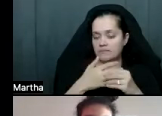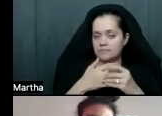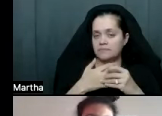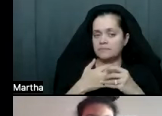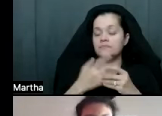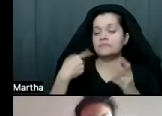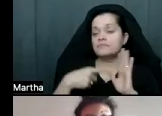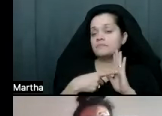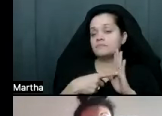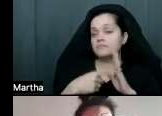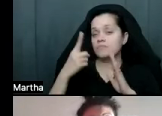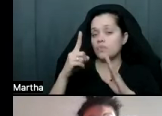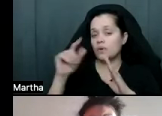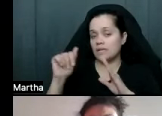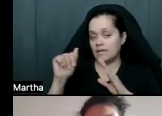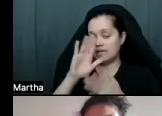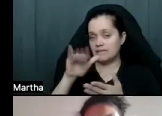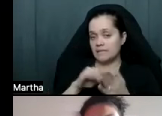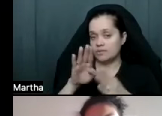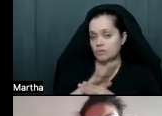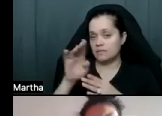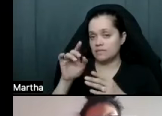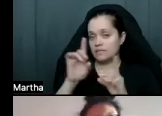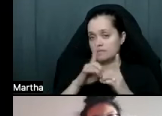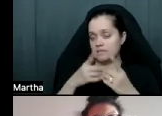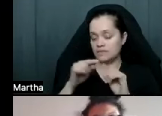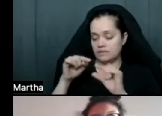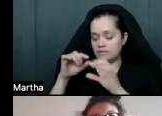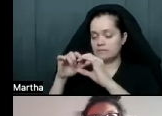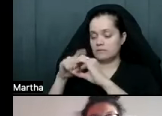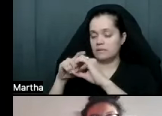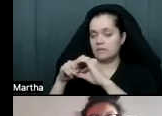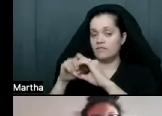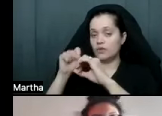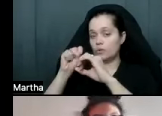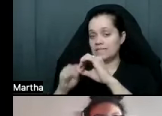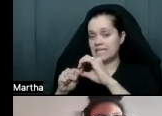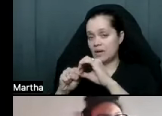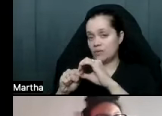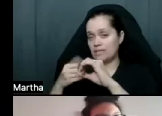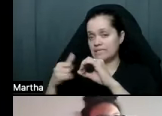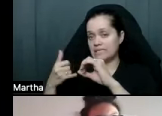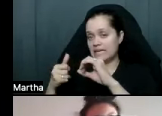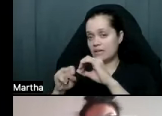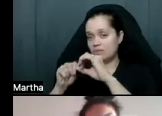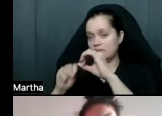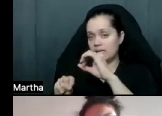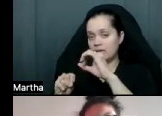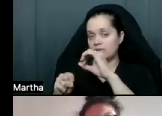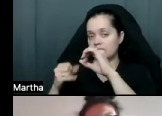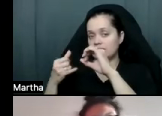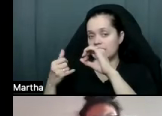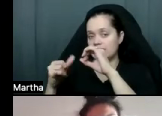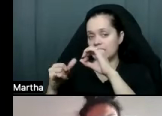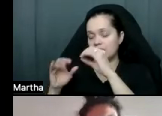for instance, 1A is our central business district. Let's say we go south into the yellow zone there, the